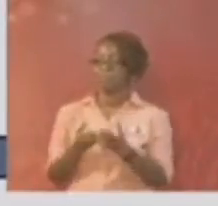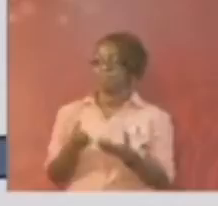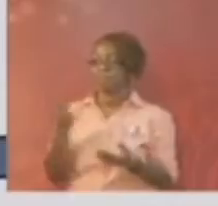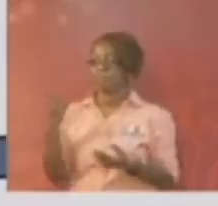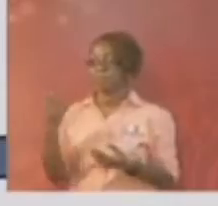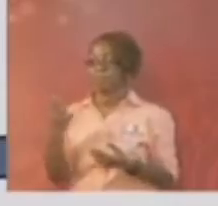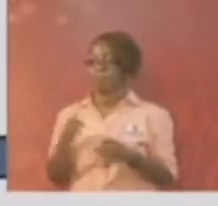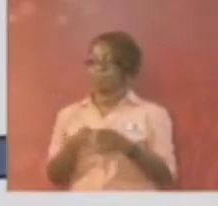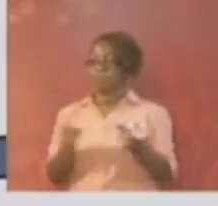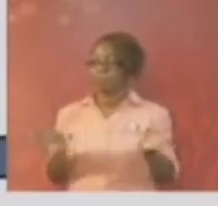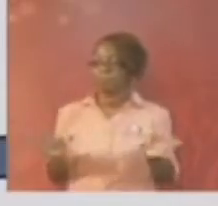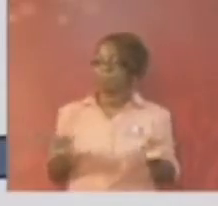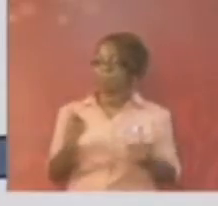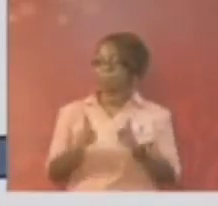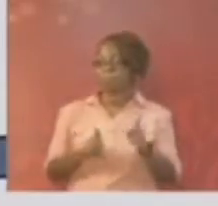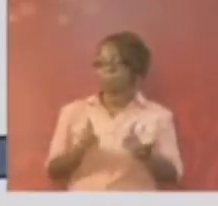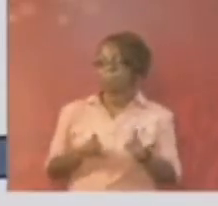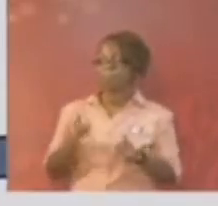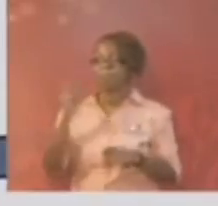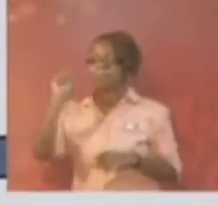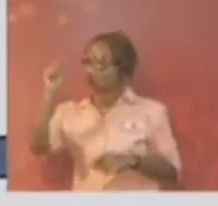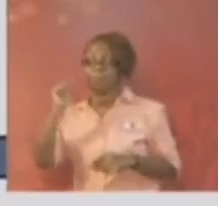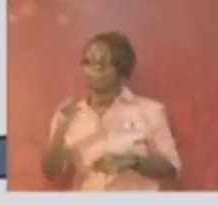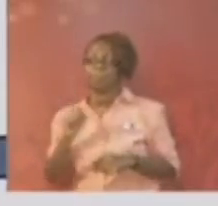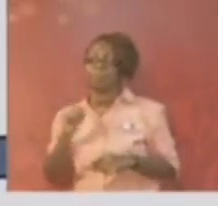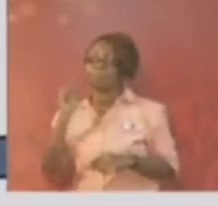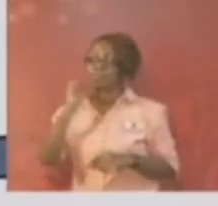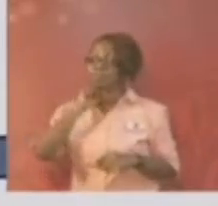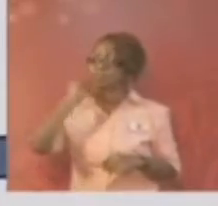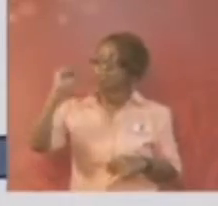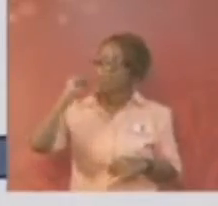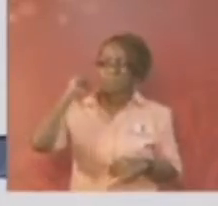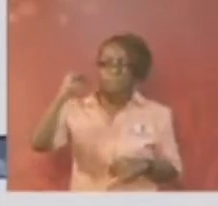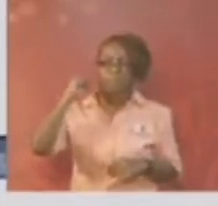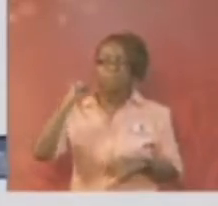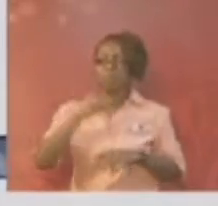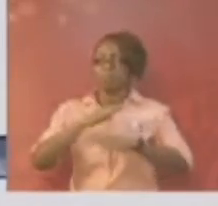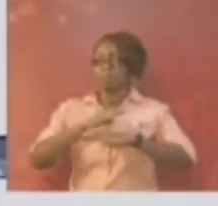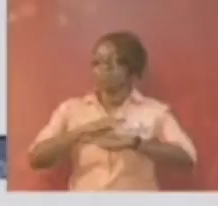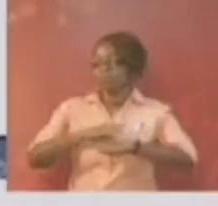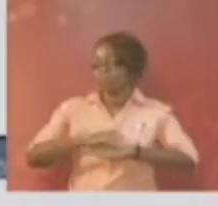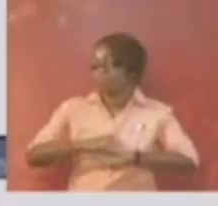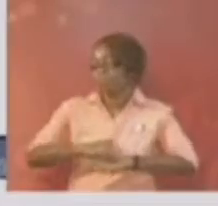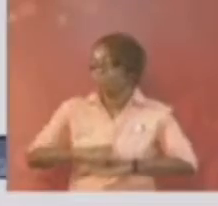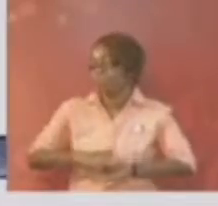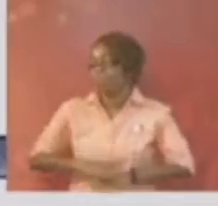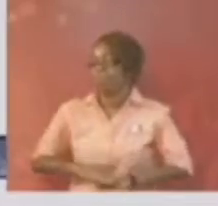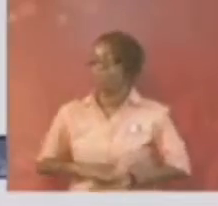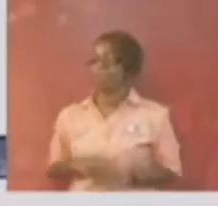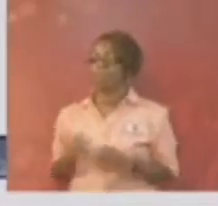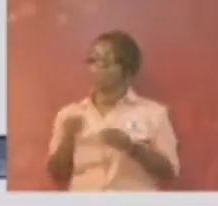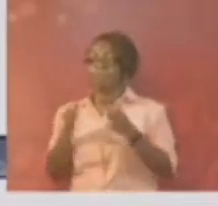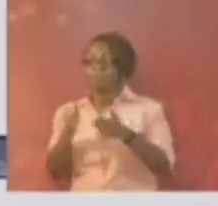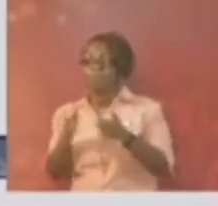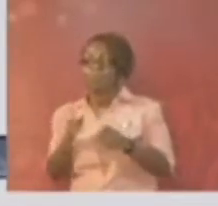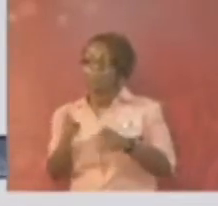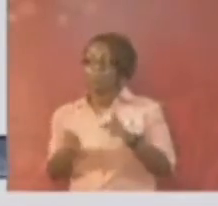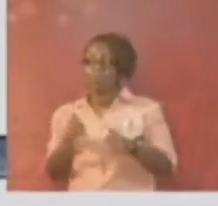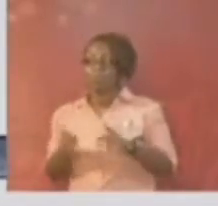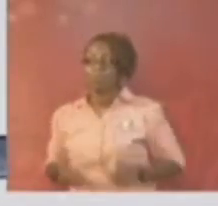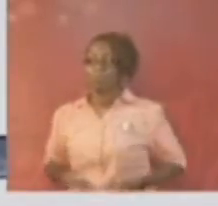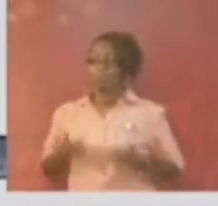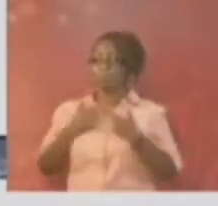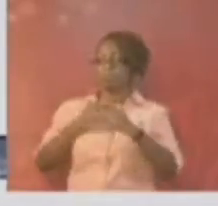the Stress Relief Center serves primarily the catchment area in Chaguanas, but has now expanded